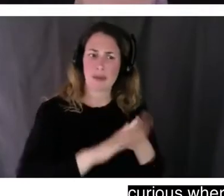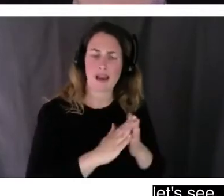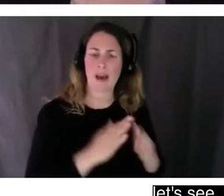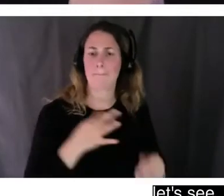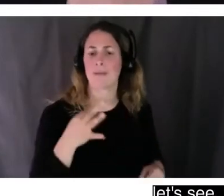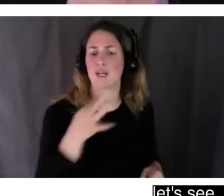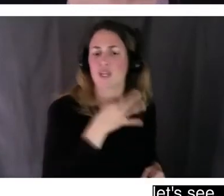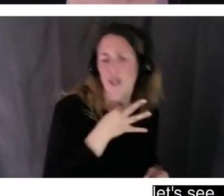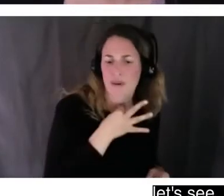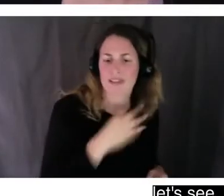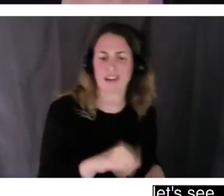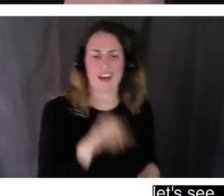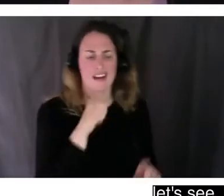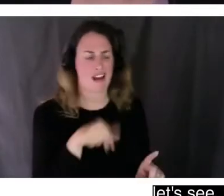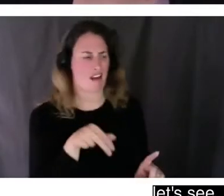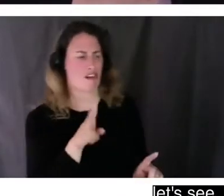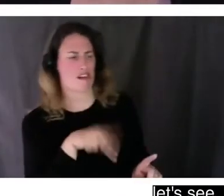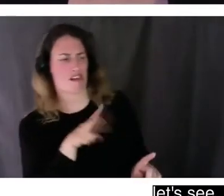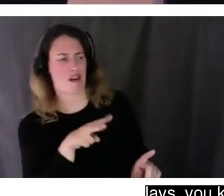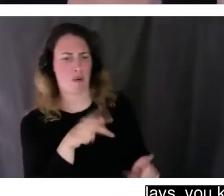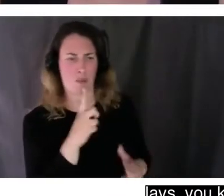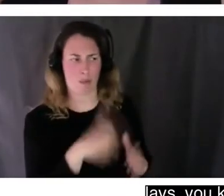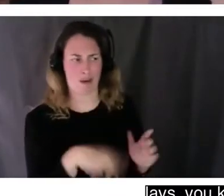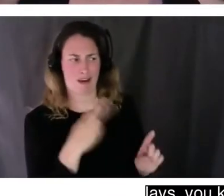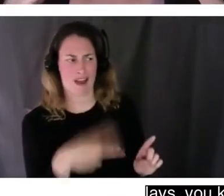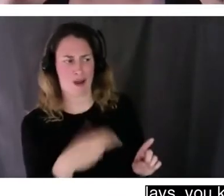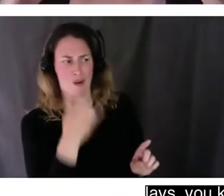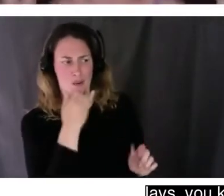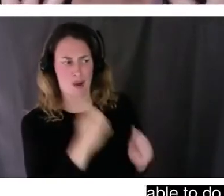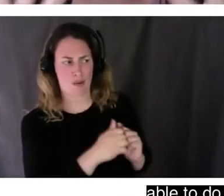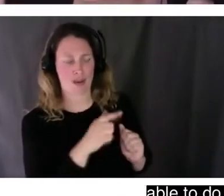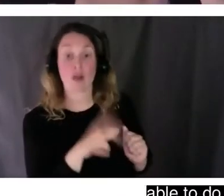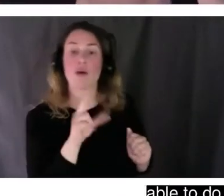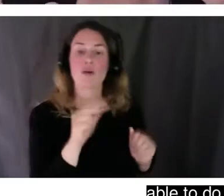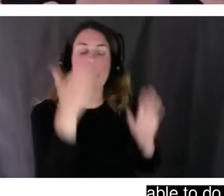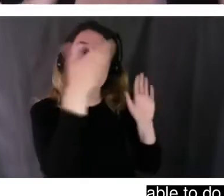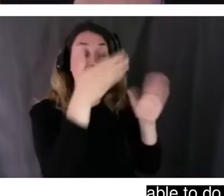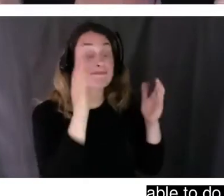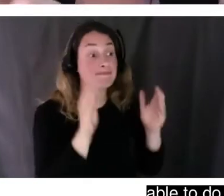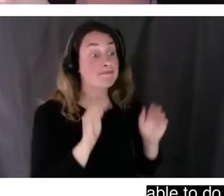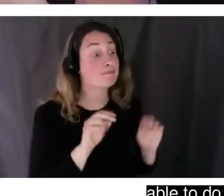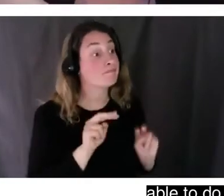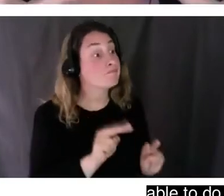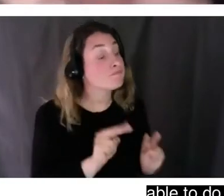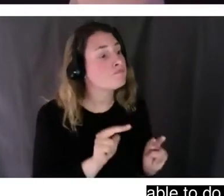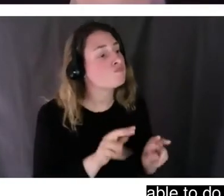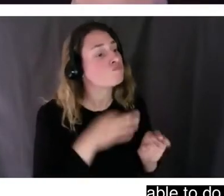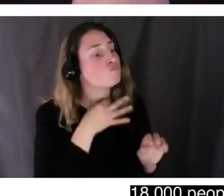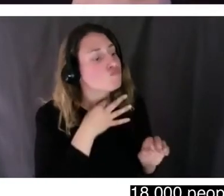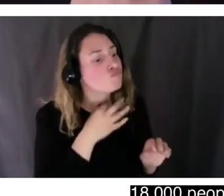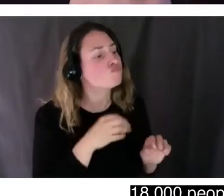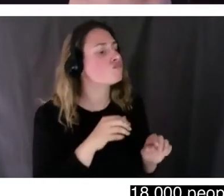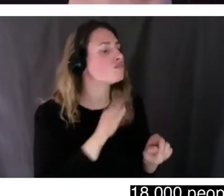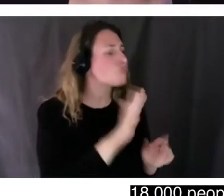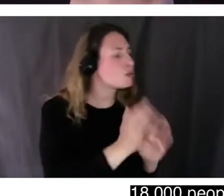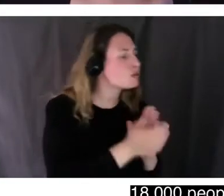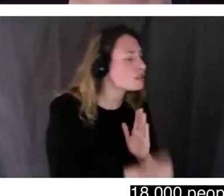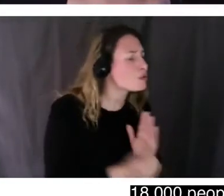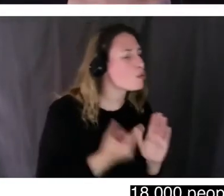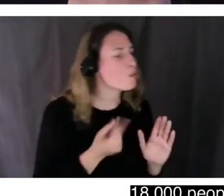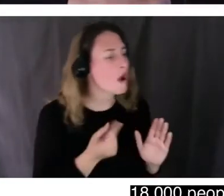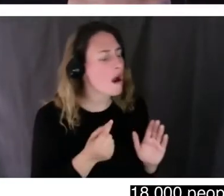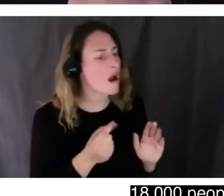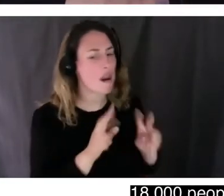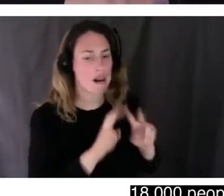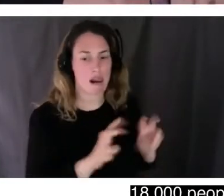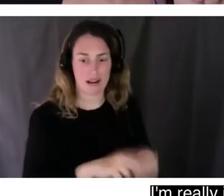I don't know. Let's see, where your skill set lays, and having the time to be able to do that. But on a grand scale, like 18,000 people, is that